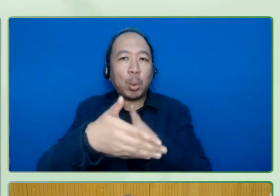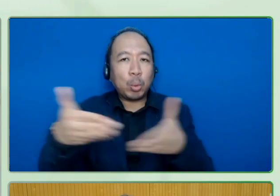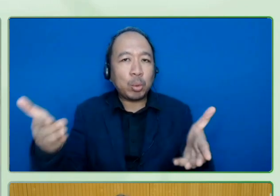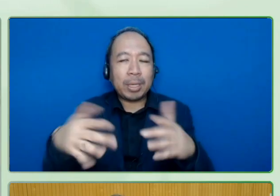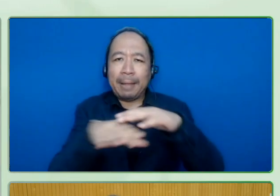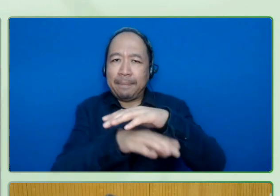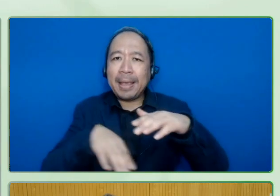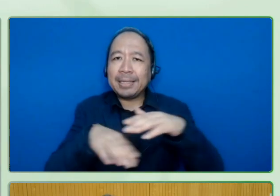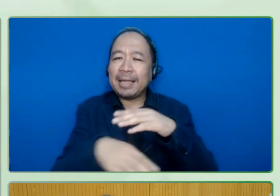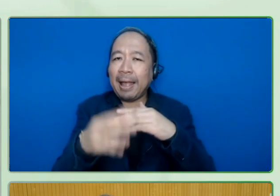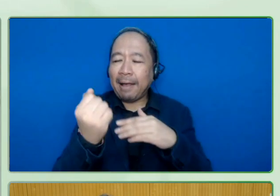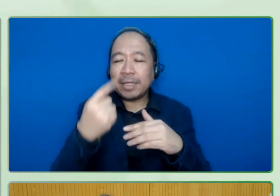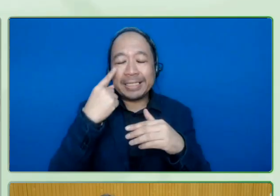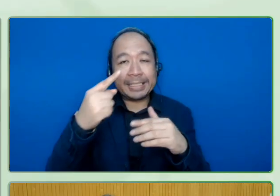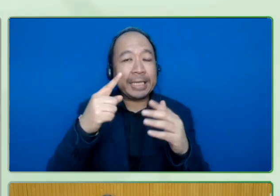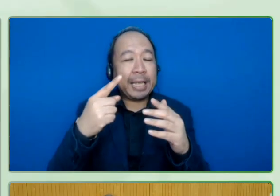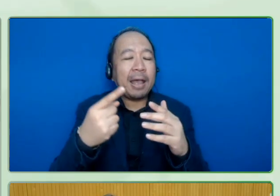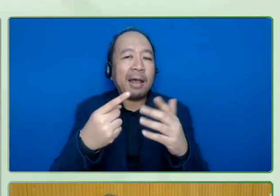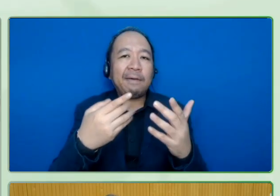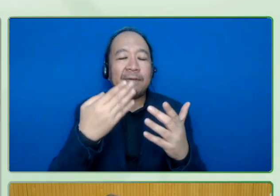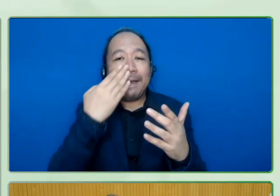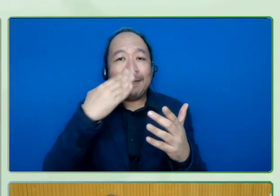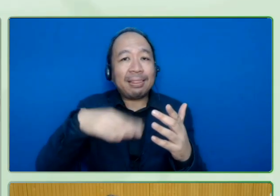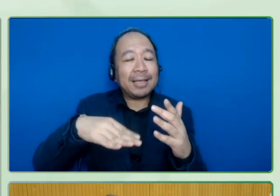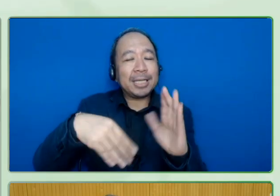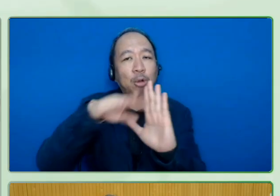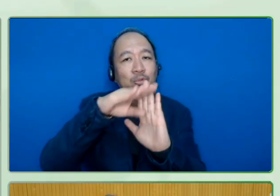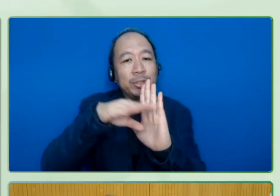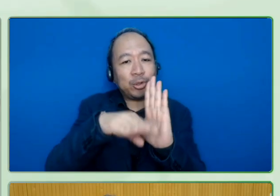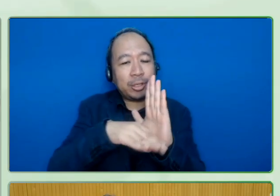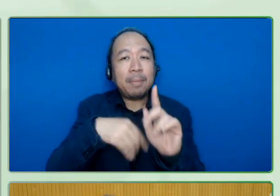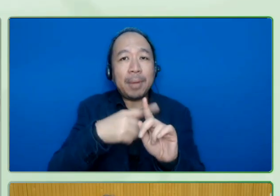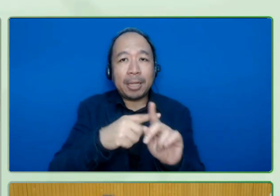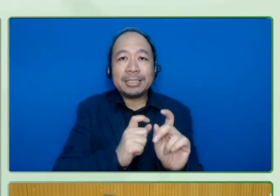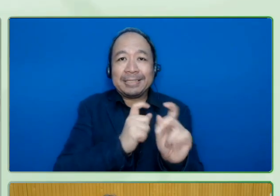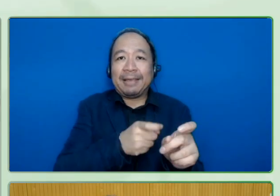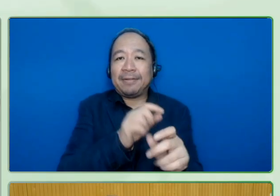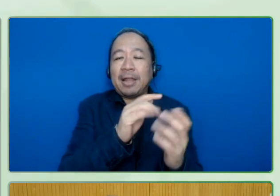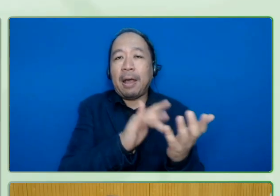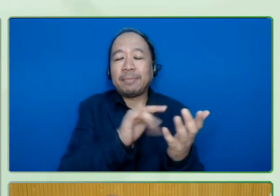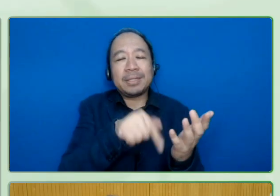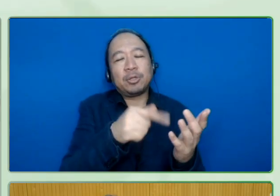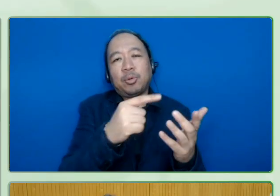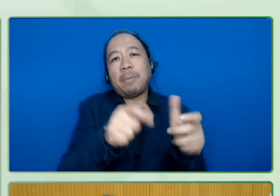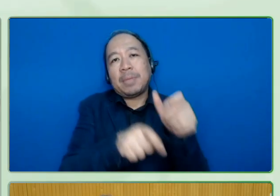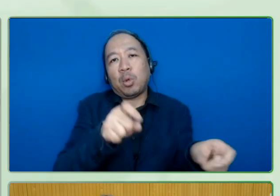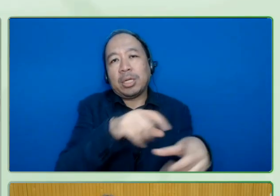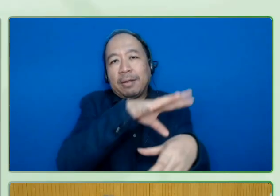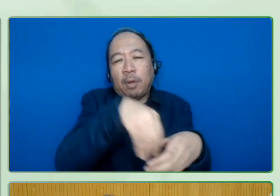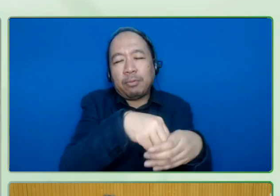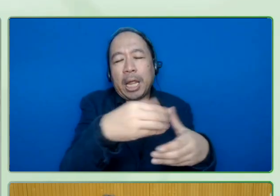ethical reasons, we also gave the app to the people in the control group. The clinical outcomes are highly rich and